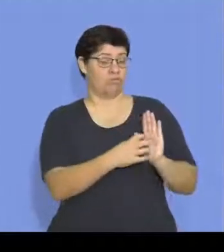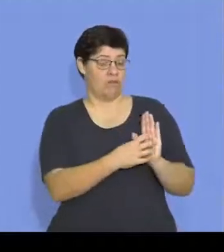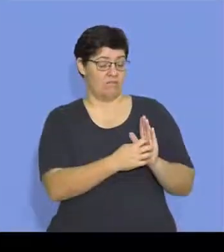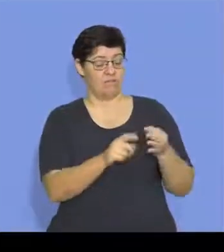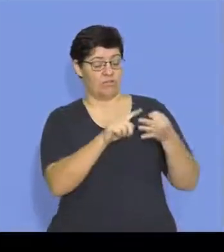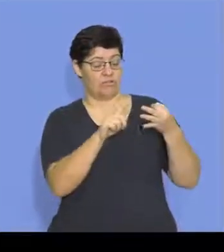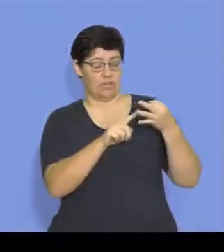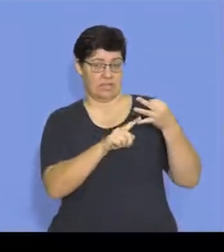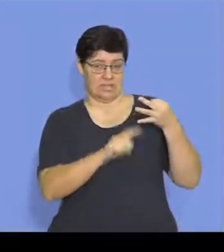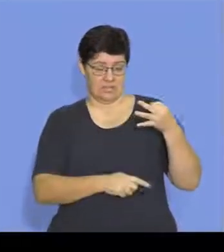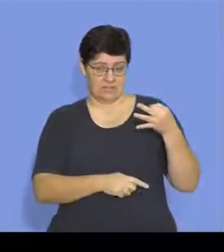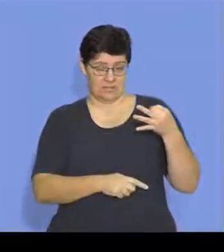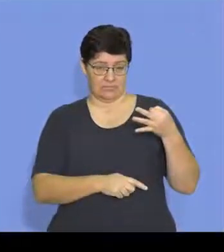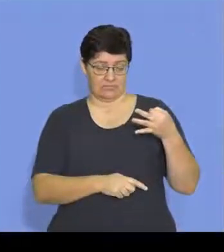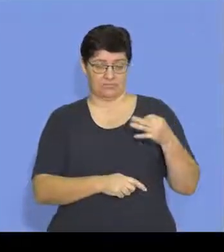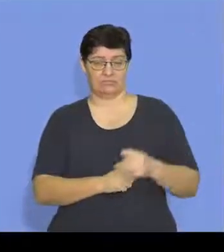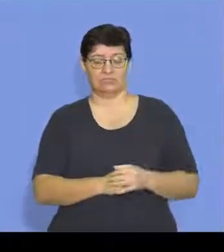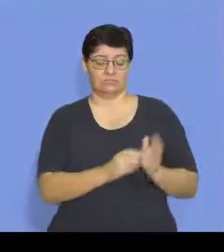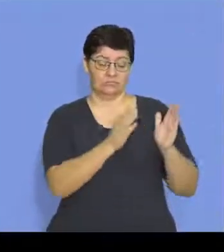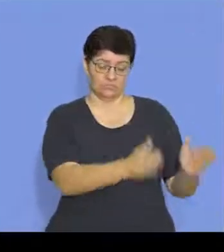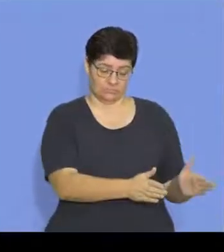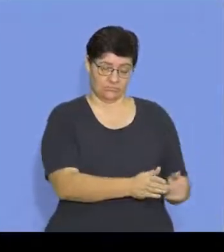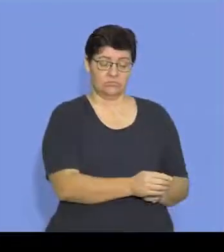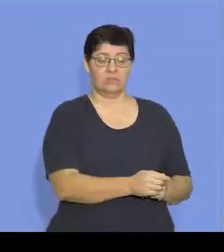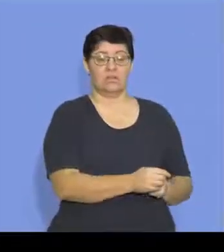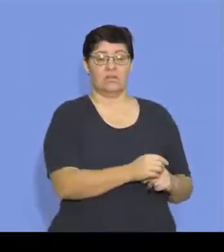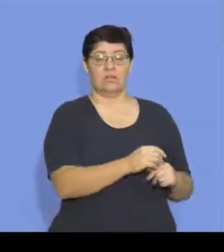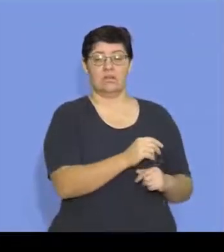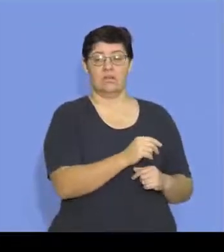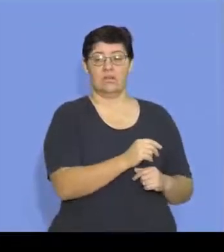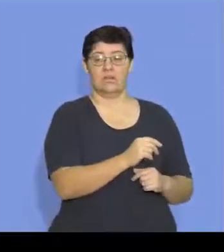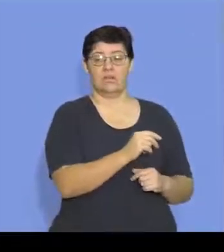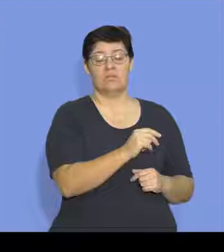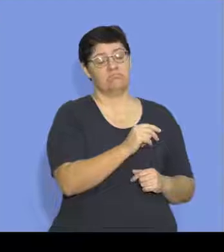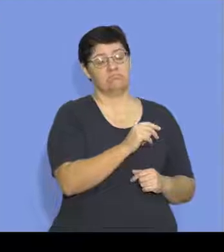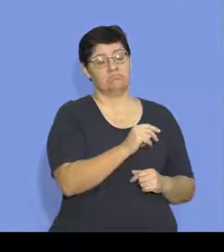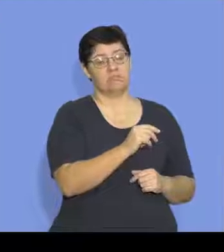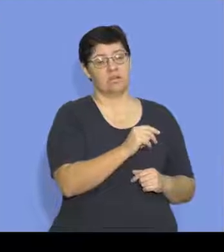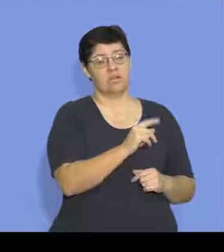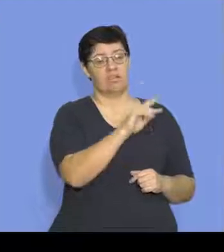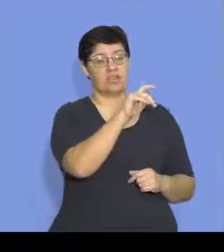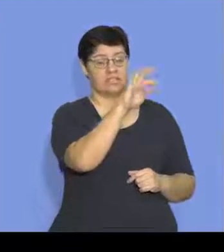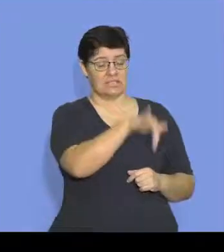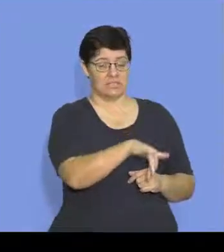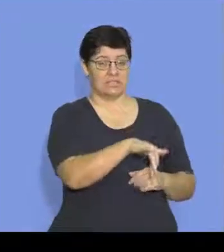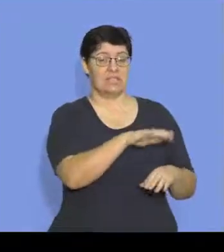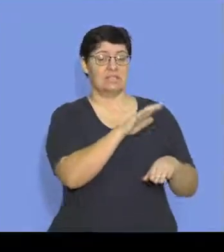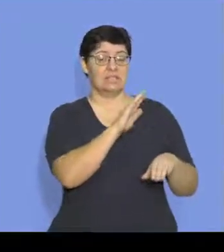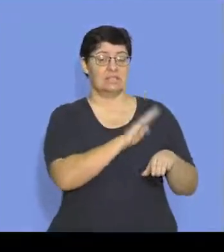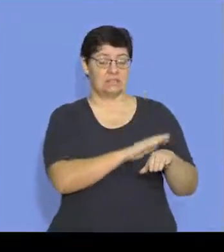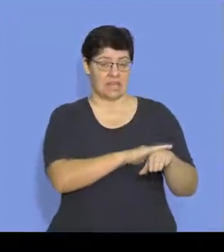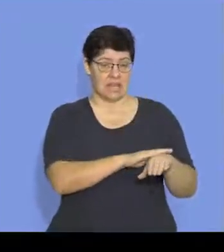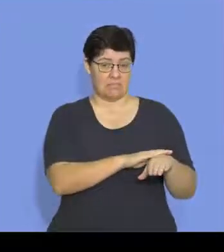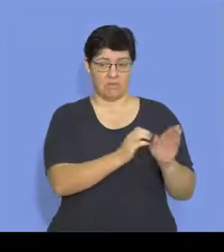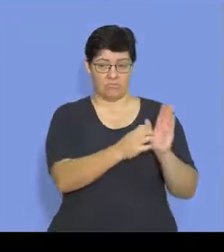have three types of graphs. We're going to look at velocity time graphs, which are always curves. We're going to look at velocity time graphs, which